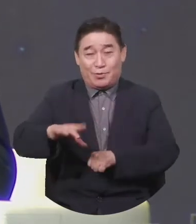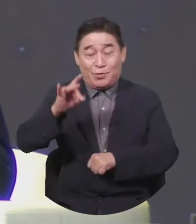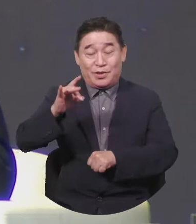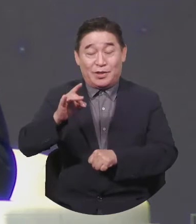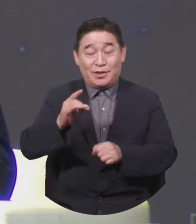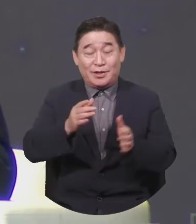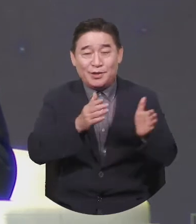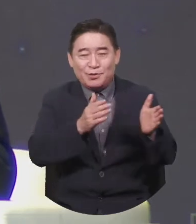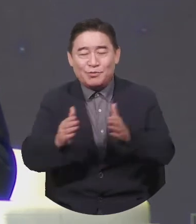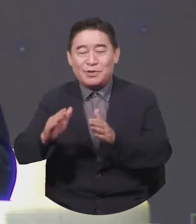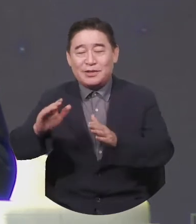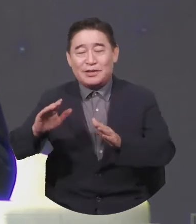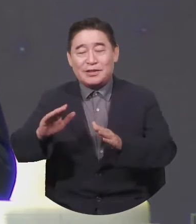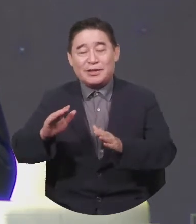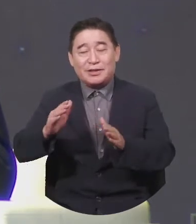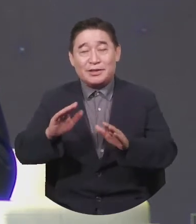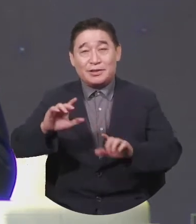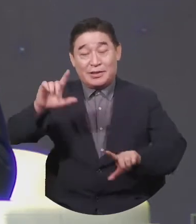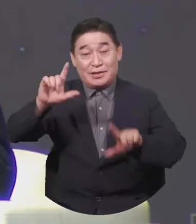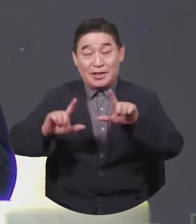agency, emerging donor. And